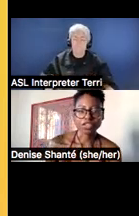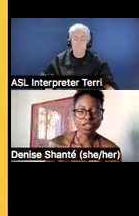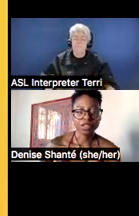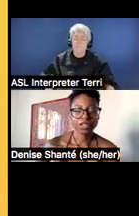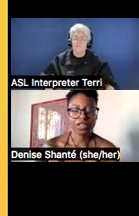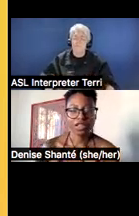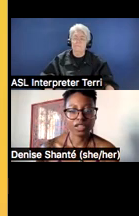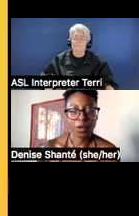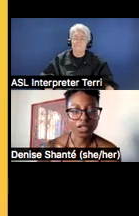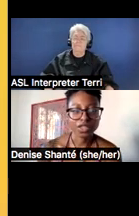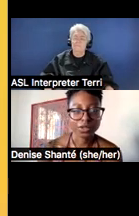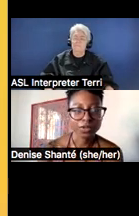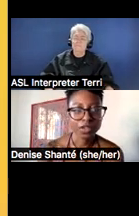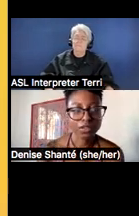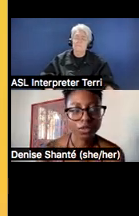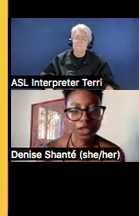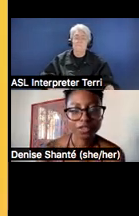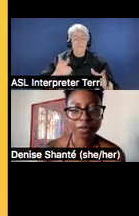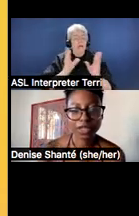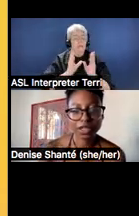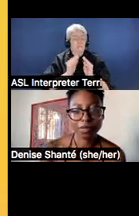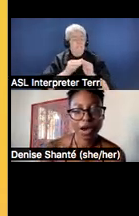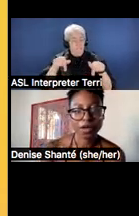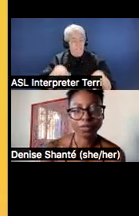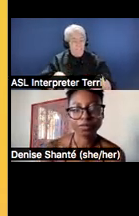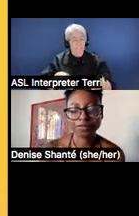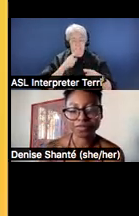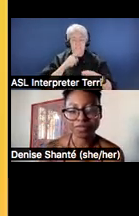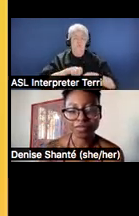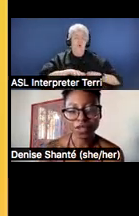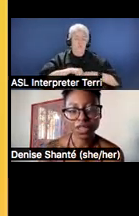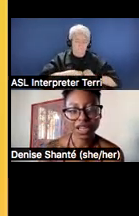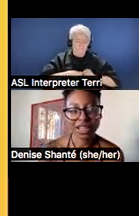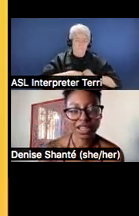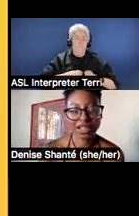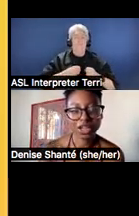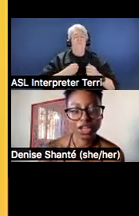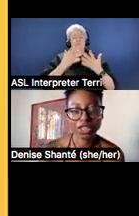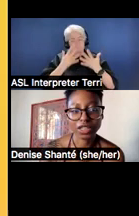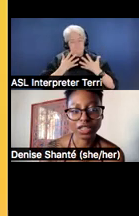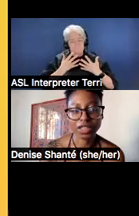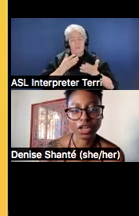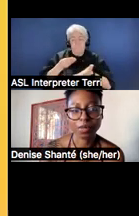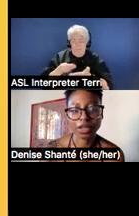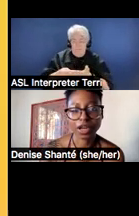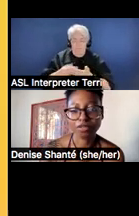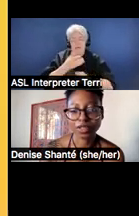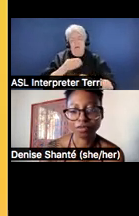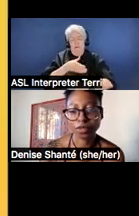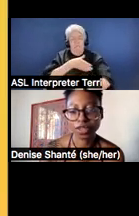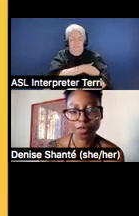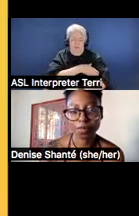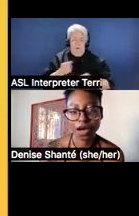Our session is part two of Grief, Money, and Power with Kayla Carter and Carmen